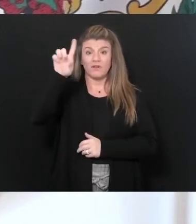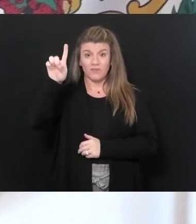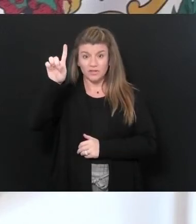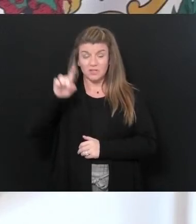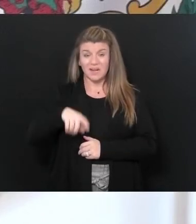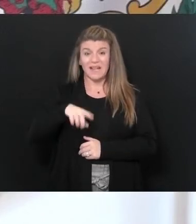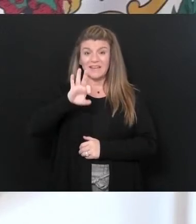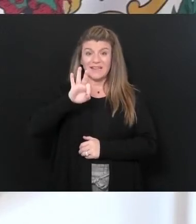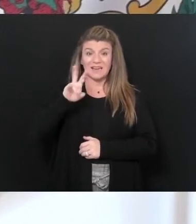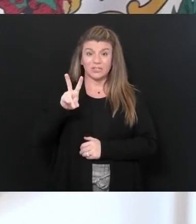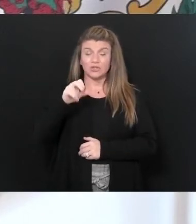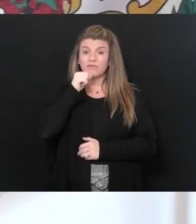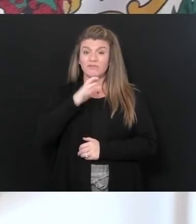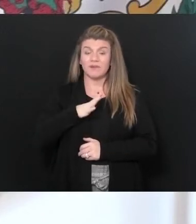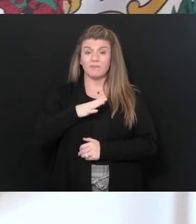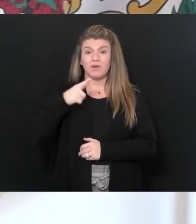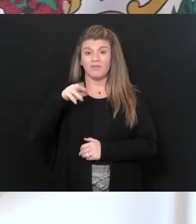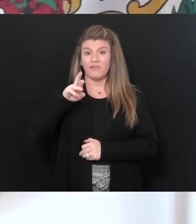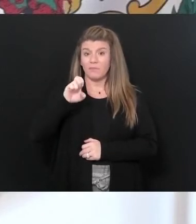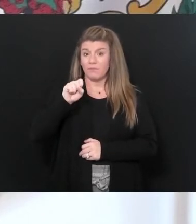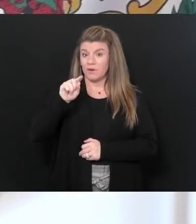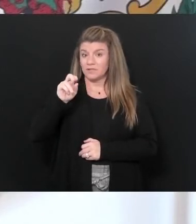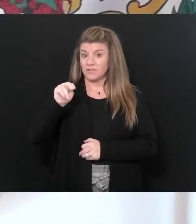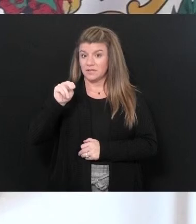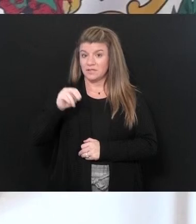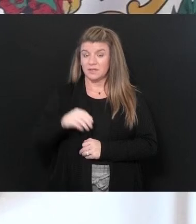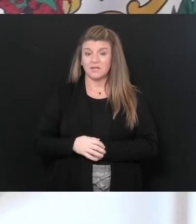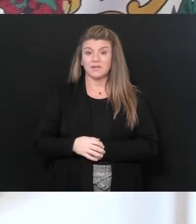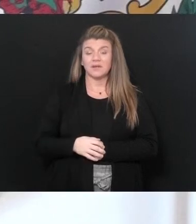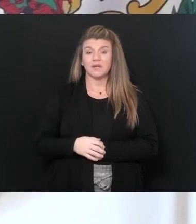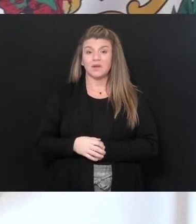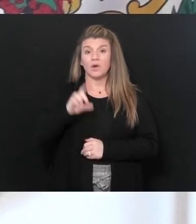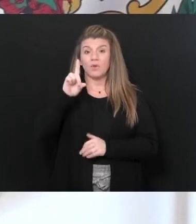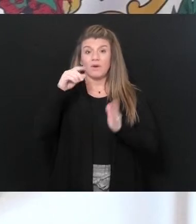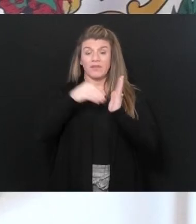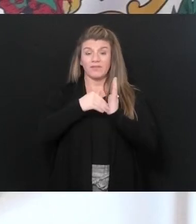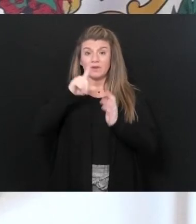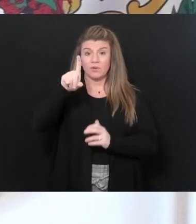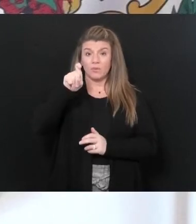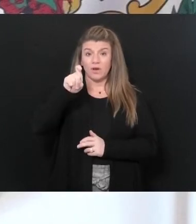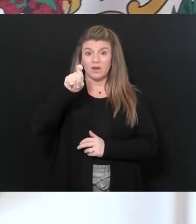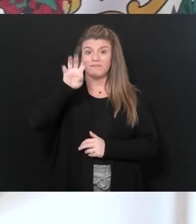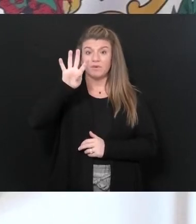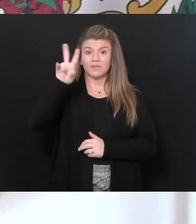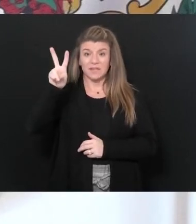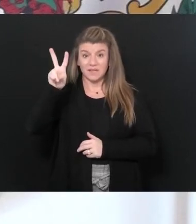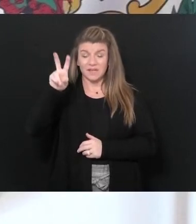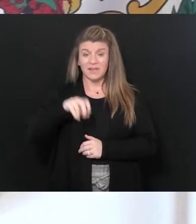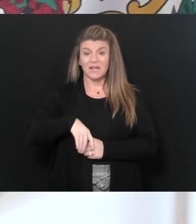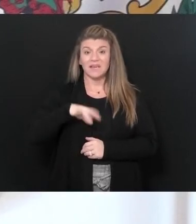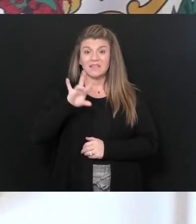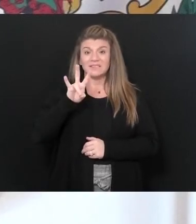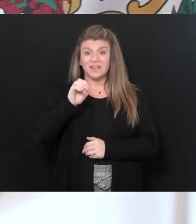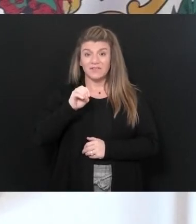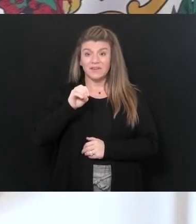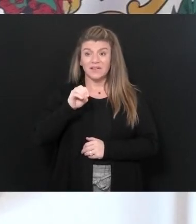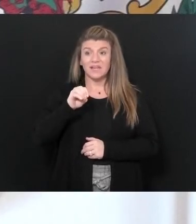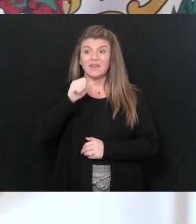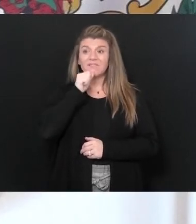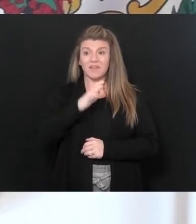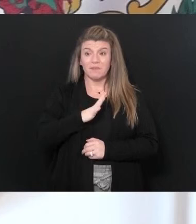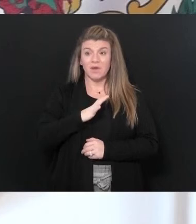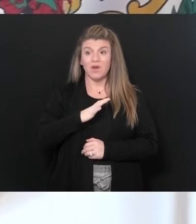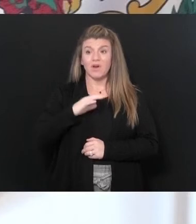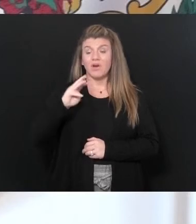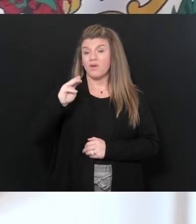death, a 92-year-old female from Preston County. Our 1142nd death, a 70-year-old